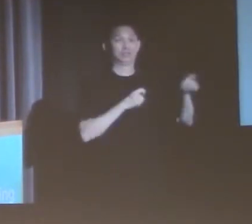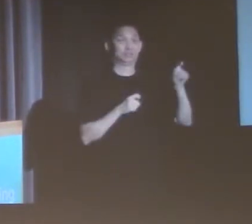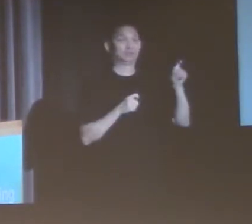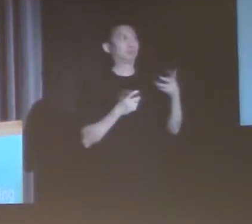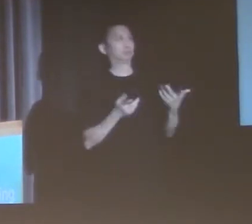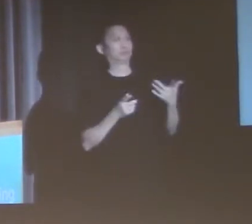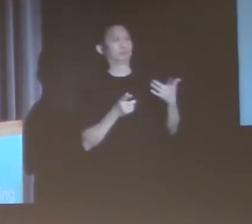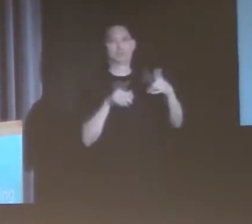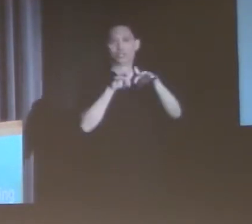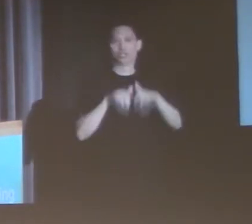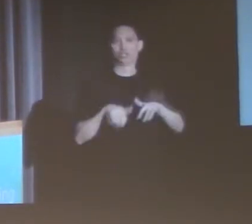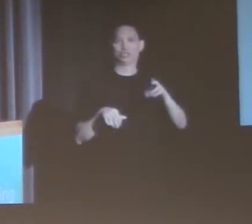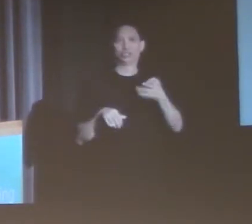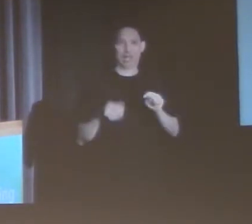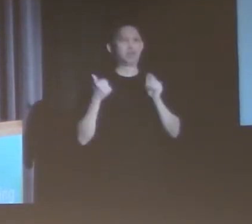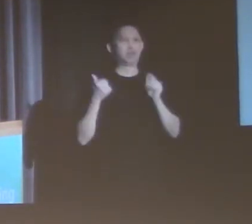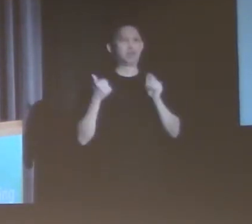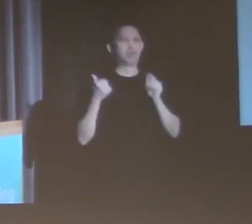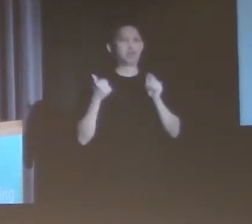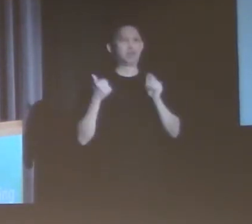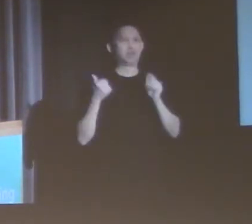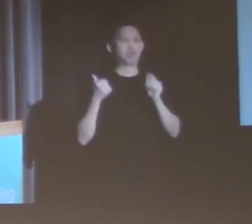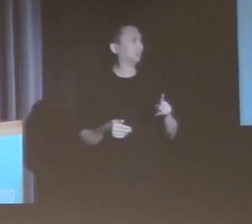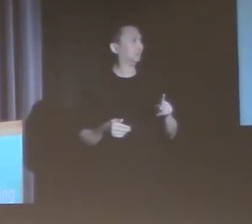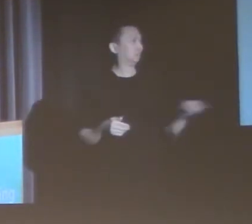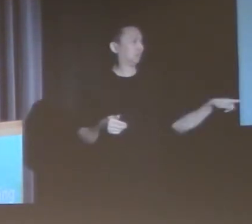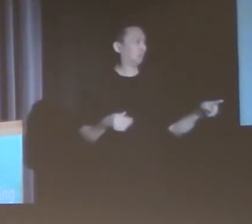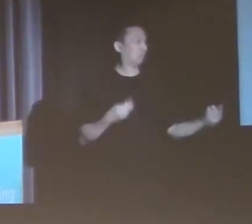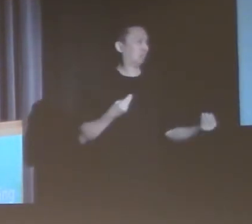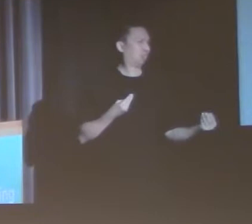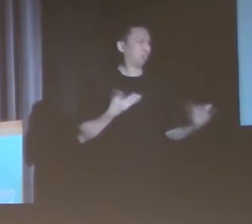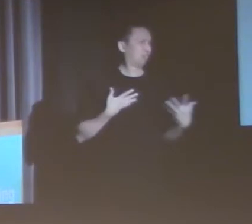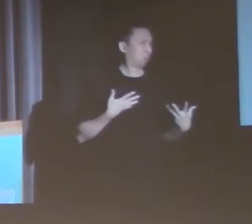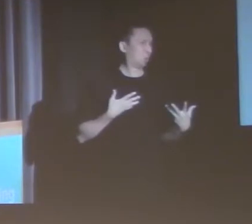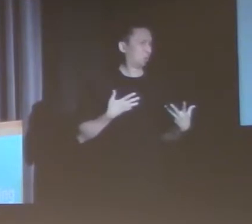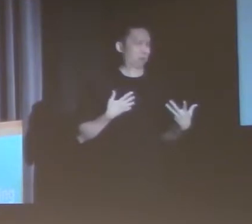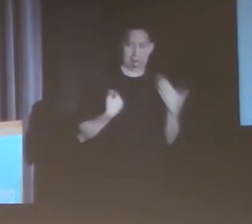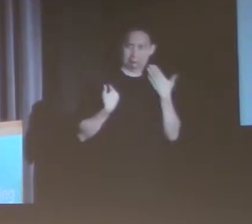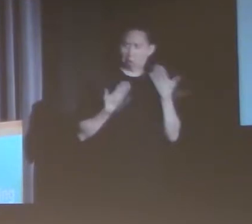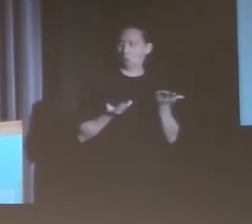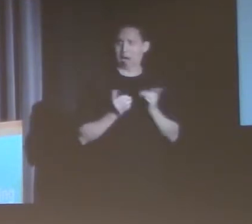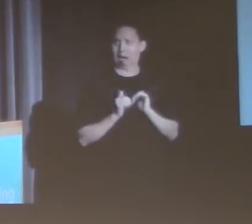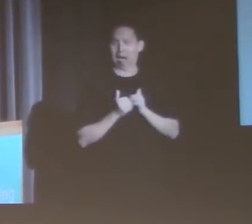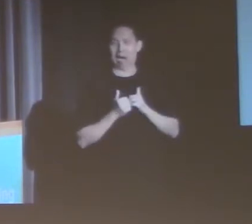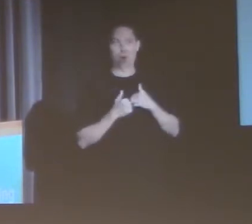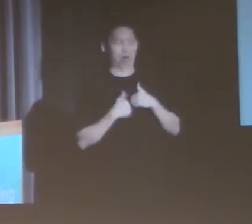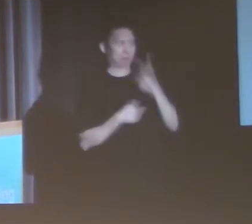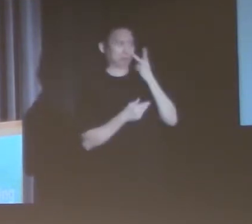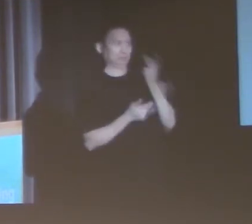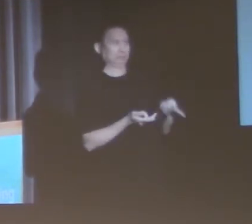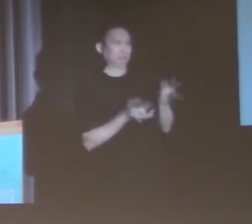guess, yes, feel free to put them in the chat. I don't know how I'm going to access the chat.